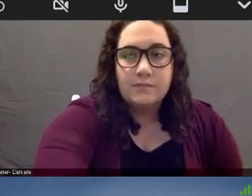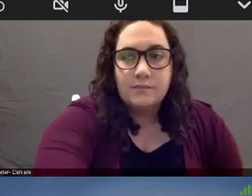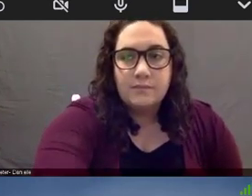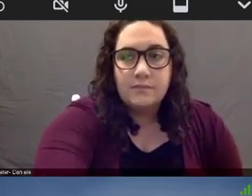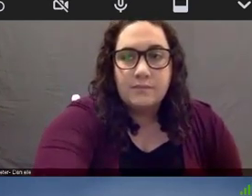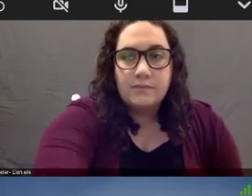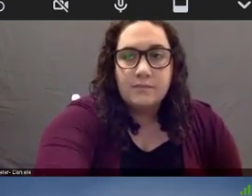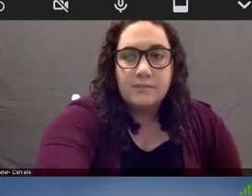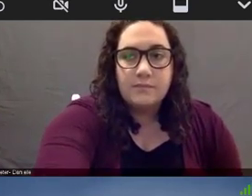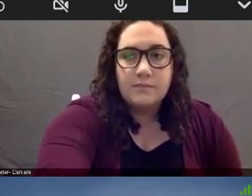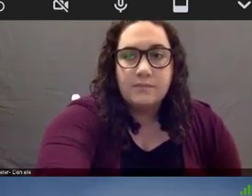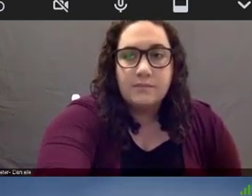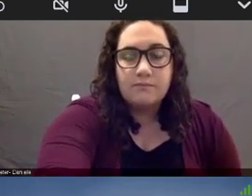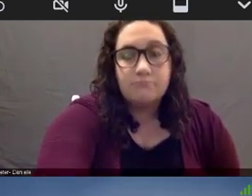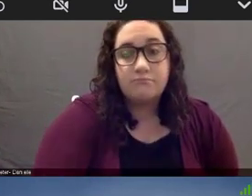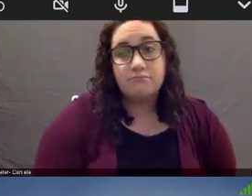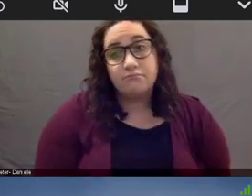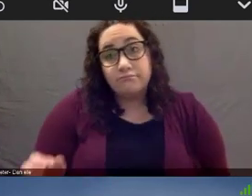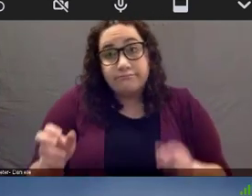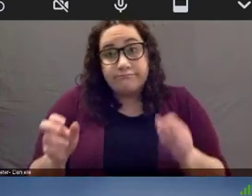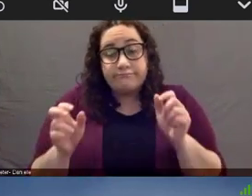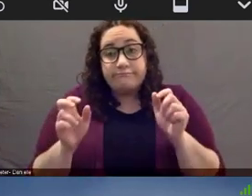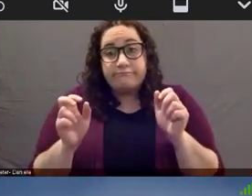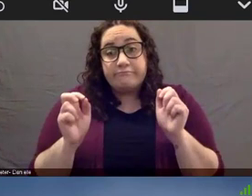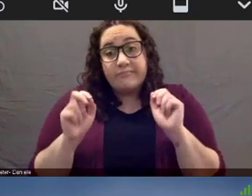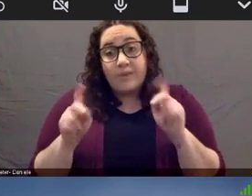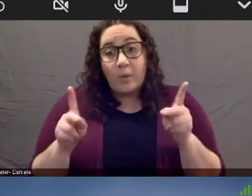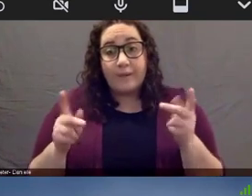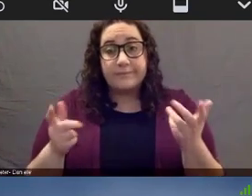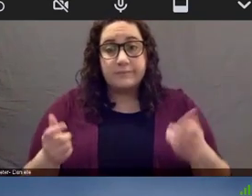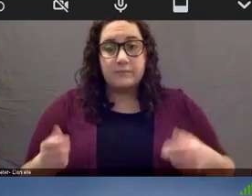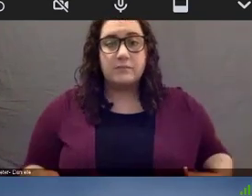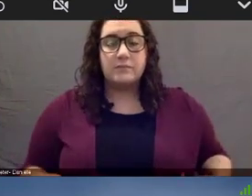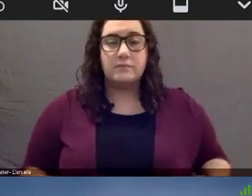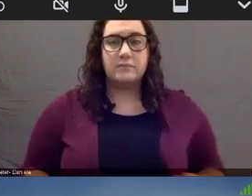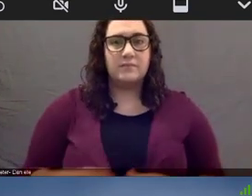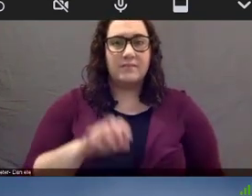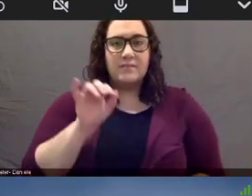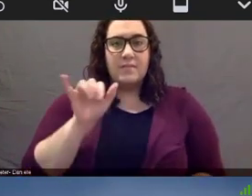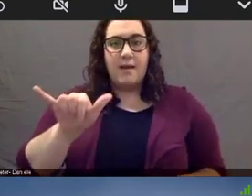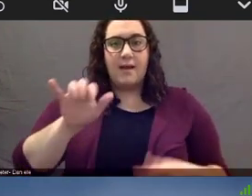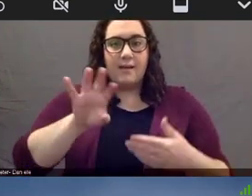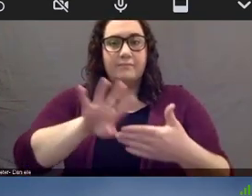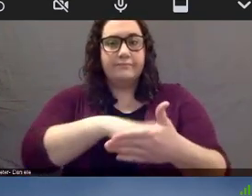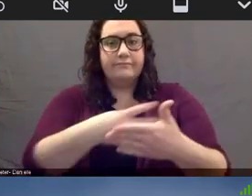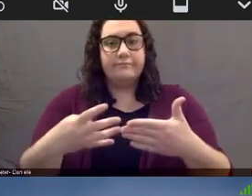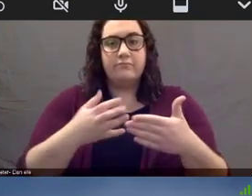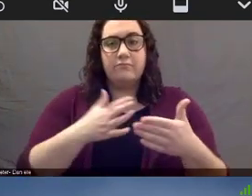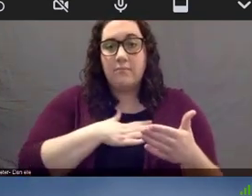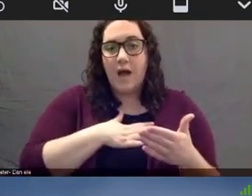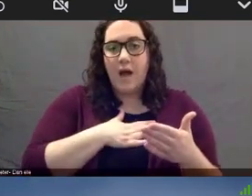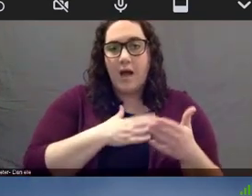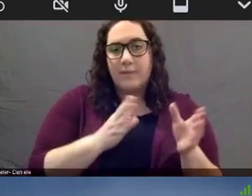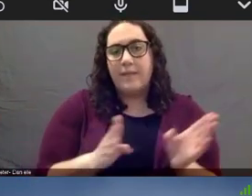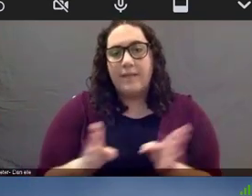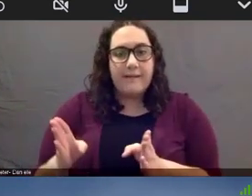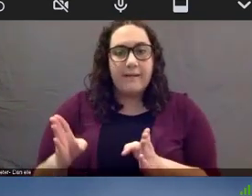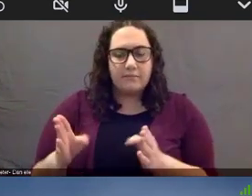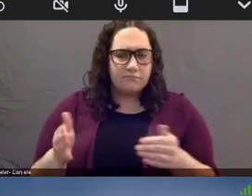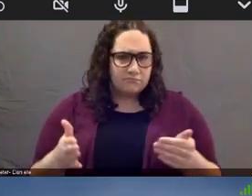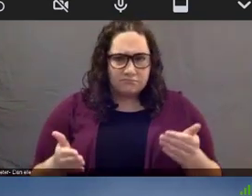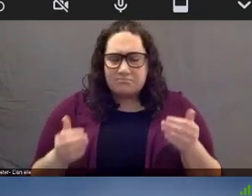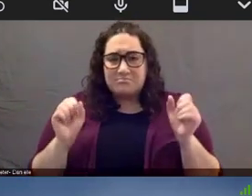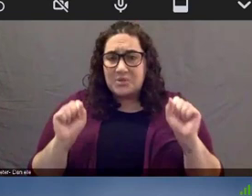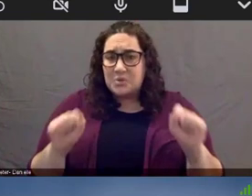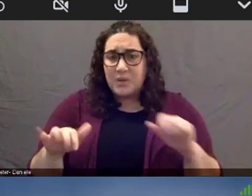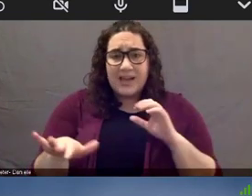All right, well, tentatively anyway, this is what I intend to do. You're certainly free to send me an email if you have other